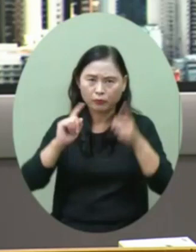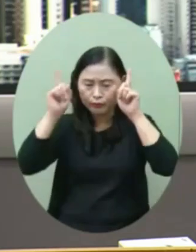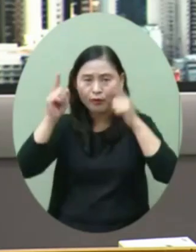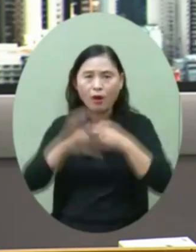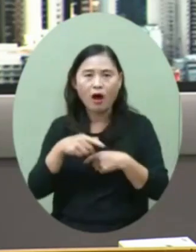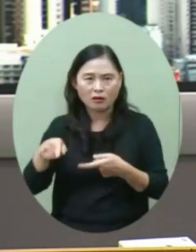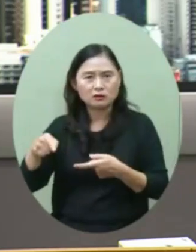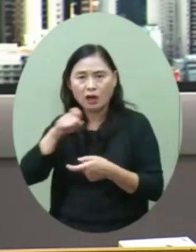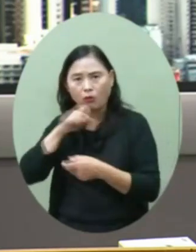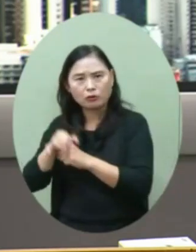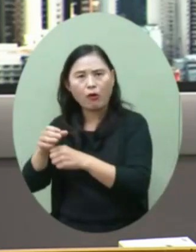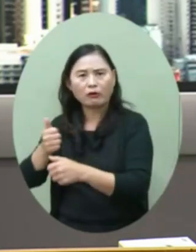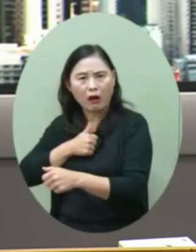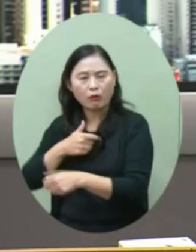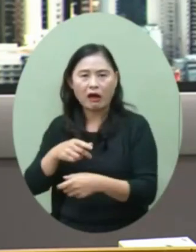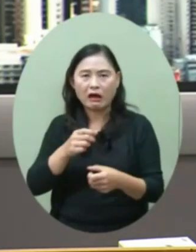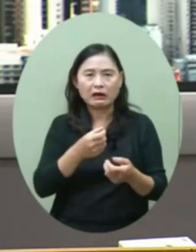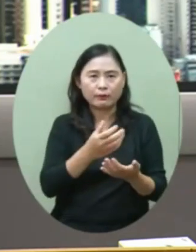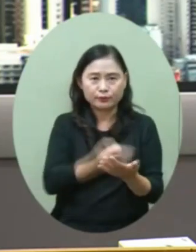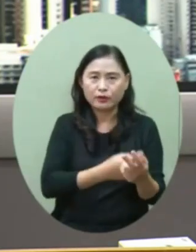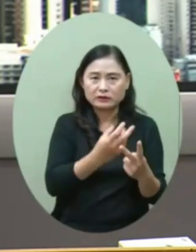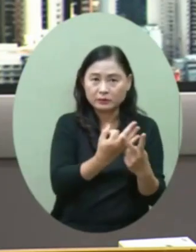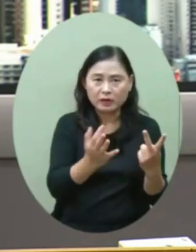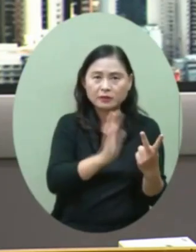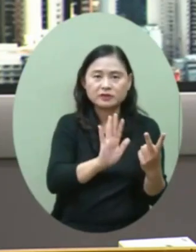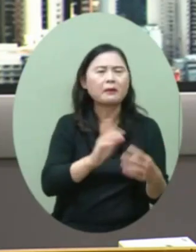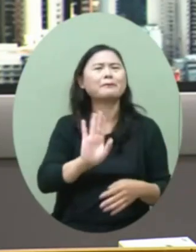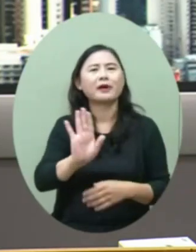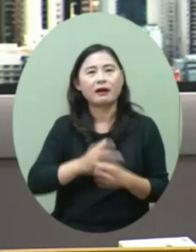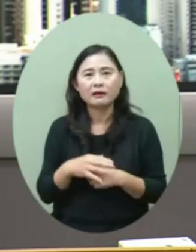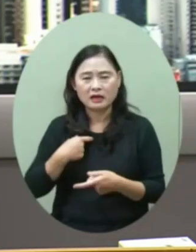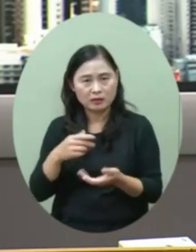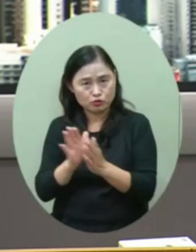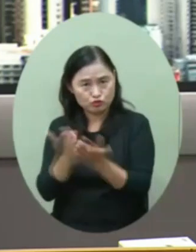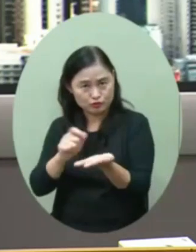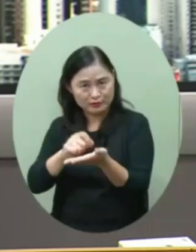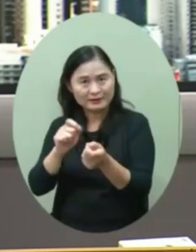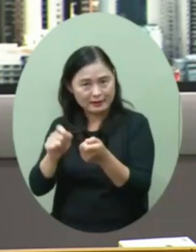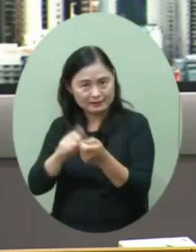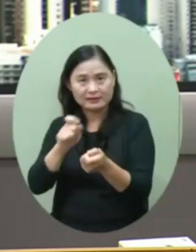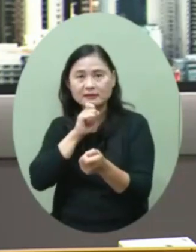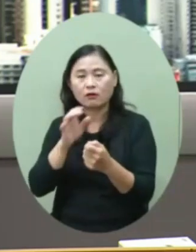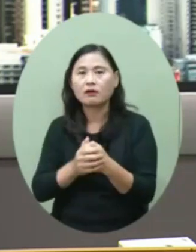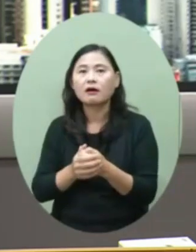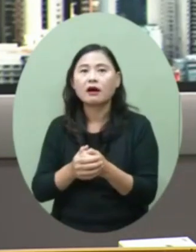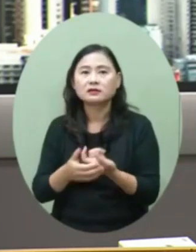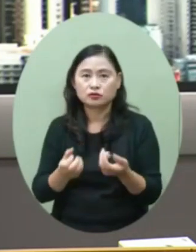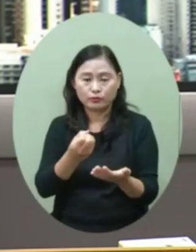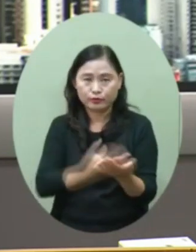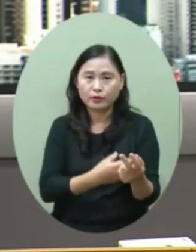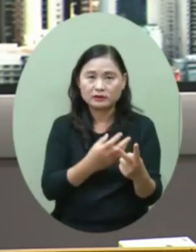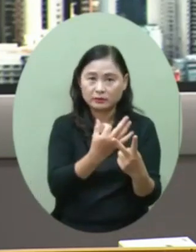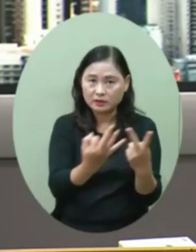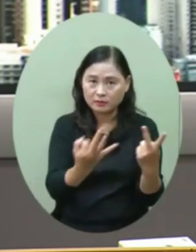booklet that even if Article 23 were to be enacted in a future day, the national security law now passed